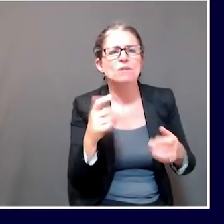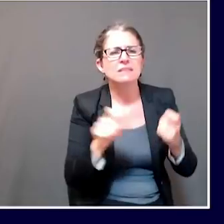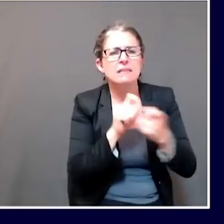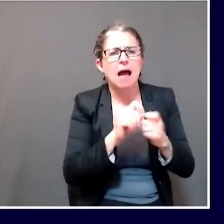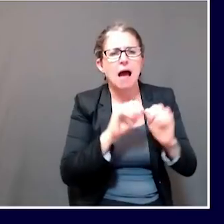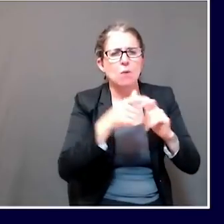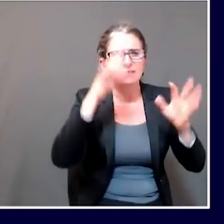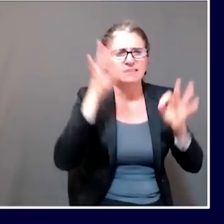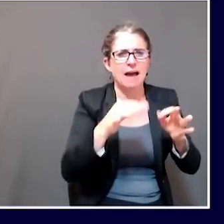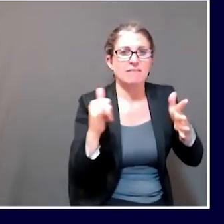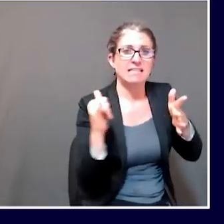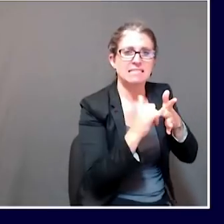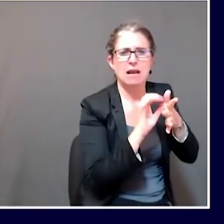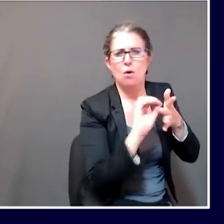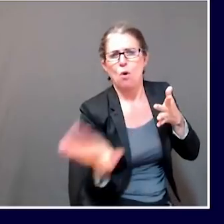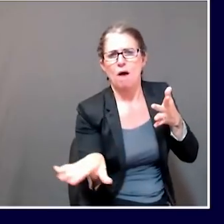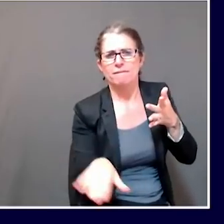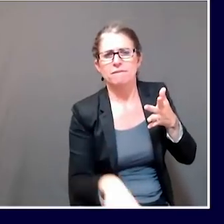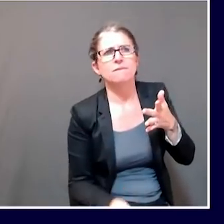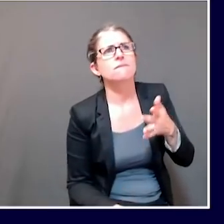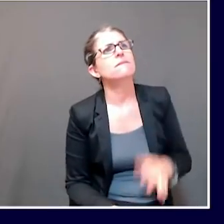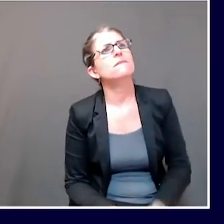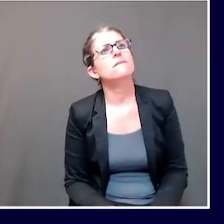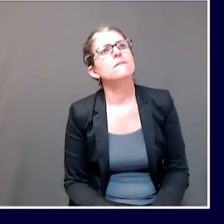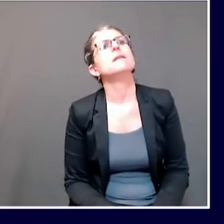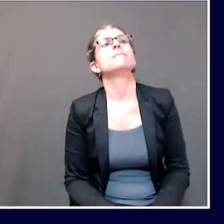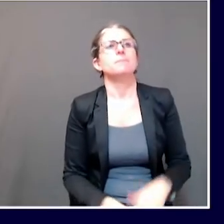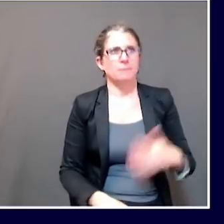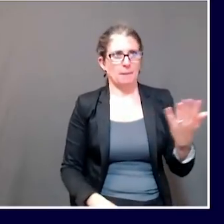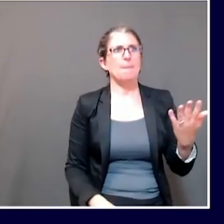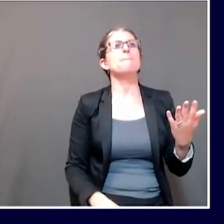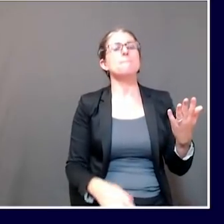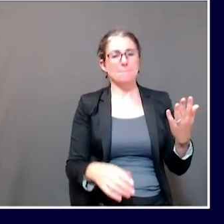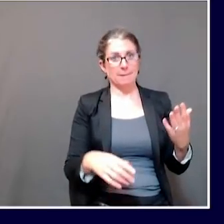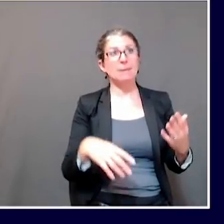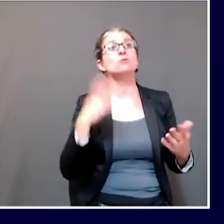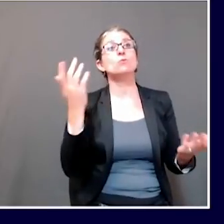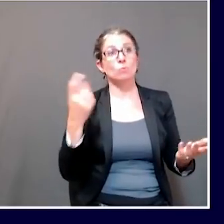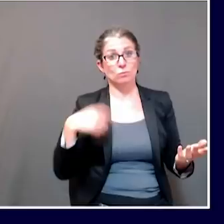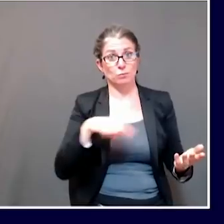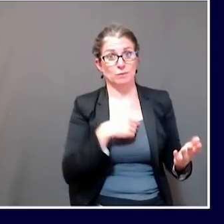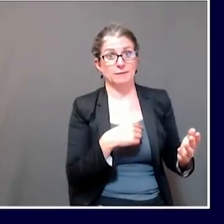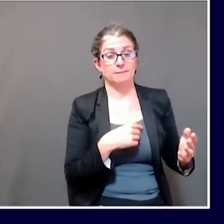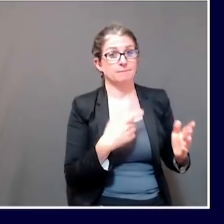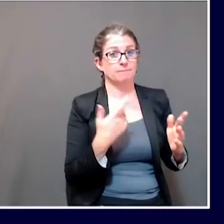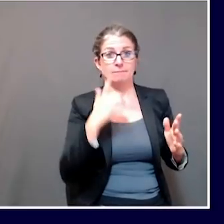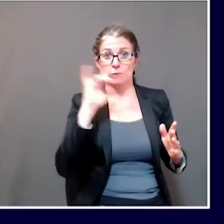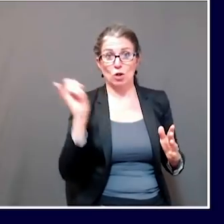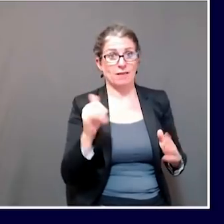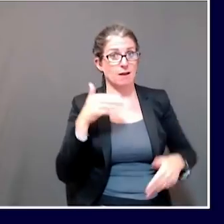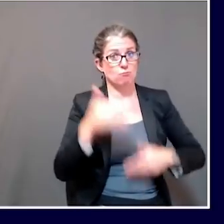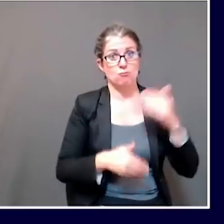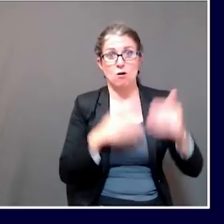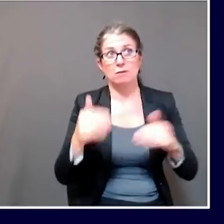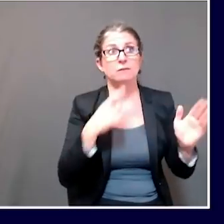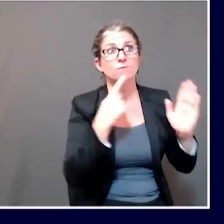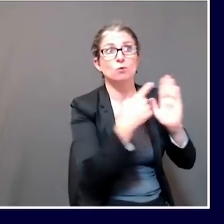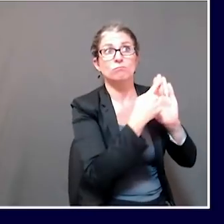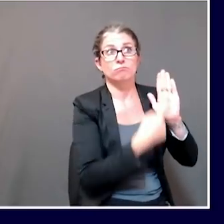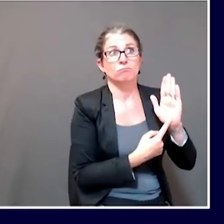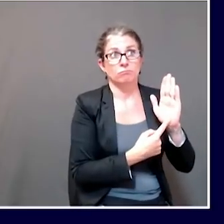exempted states is a pretty straightforward one. We look at the overall prevalence, that is to say, the overall